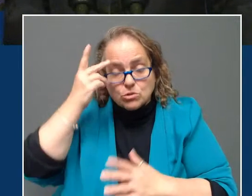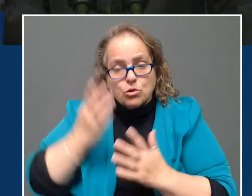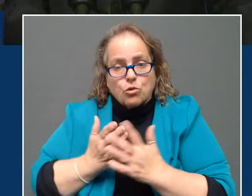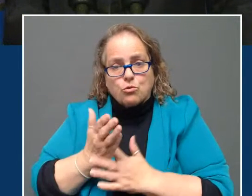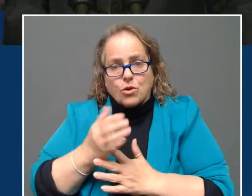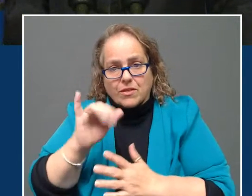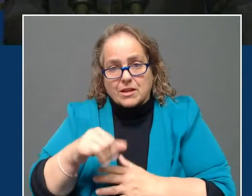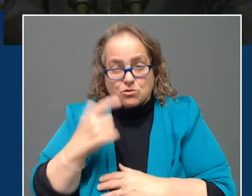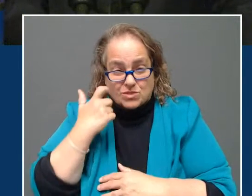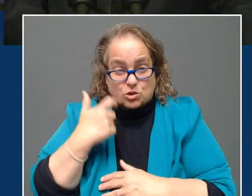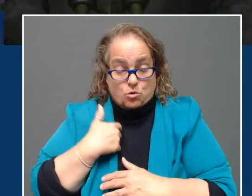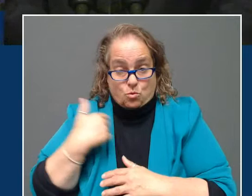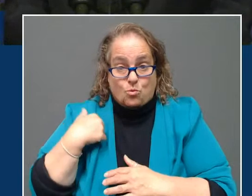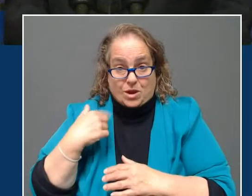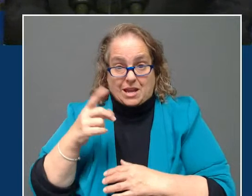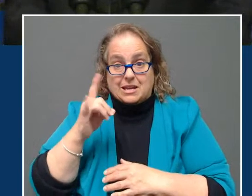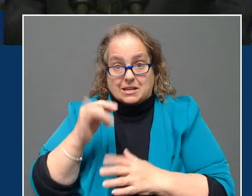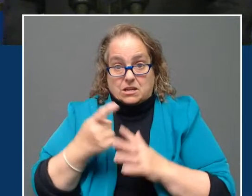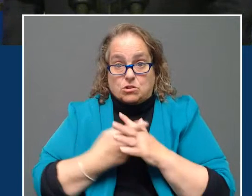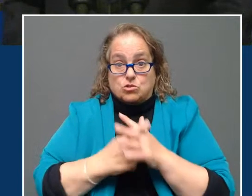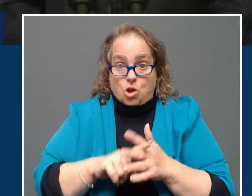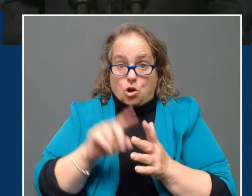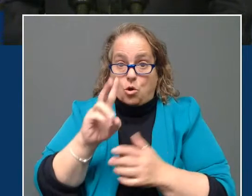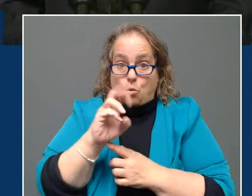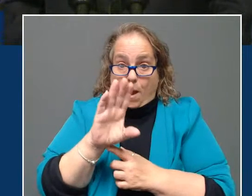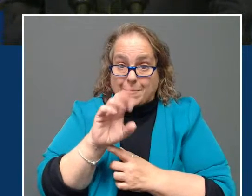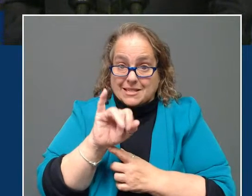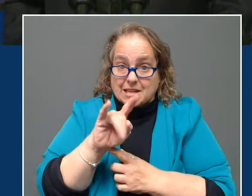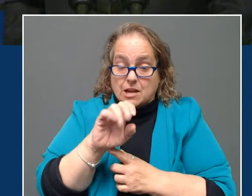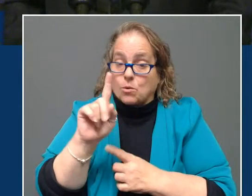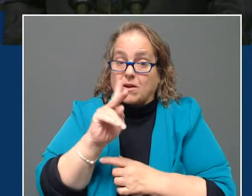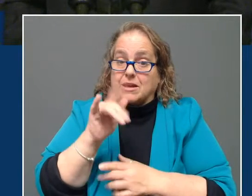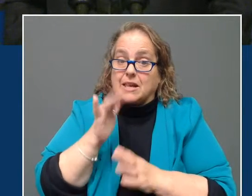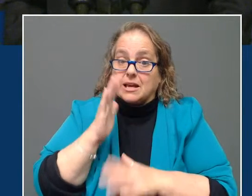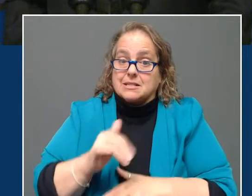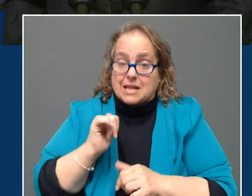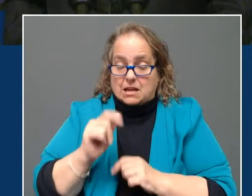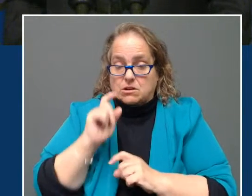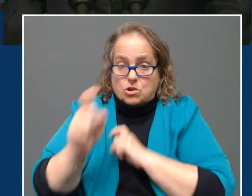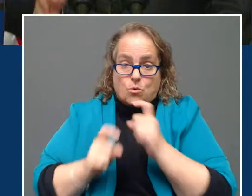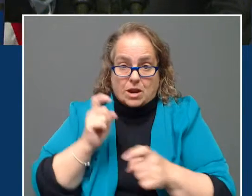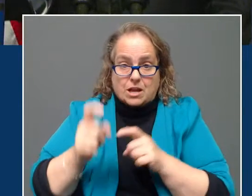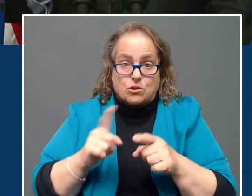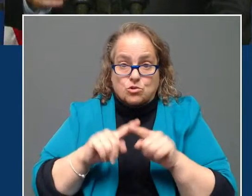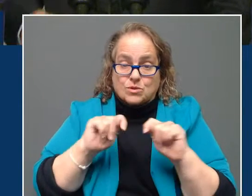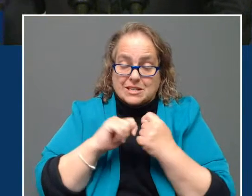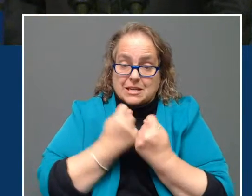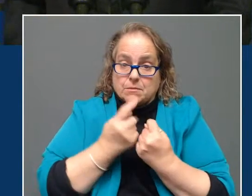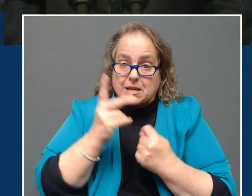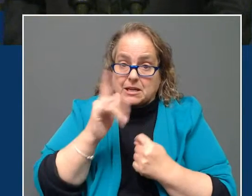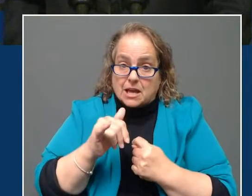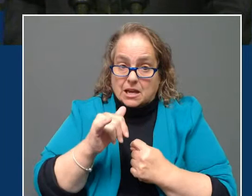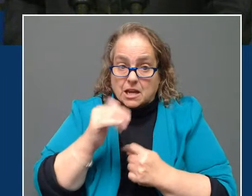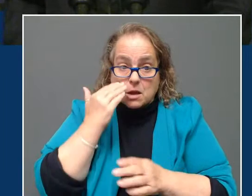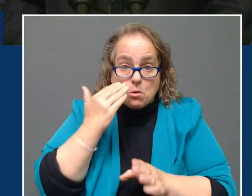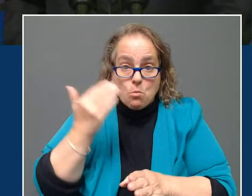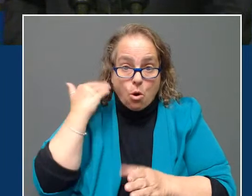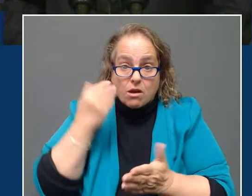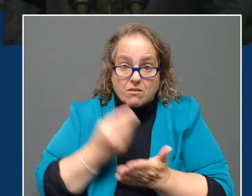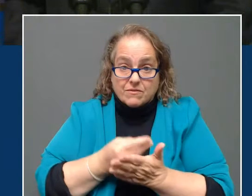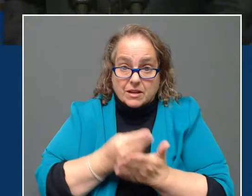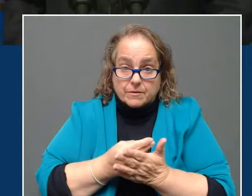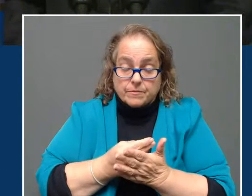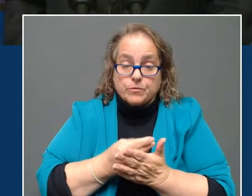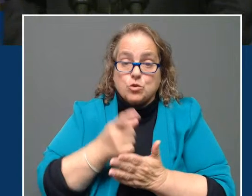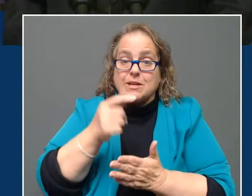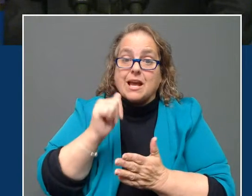launched a website where Kentuckians can make a donation to the Team Kentucky COVID Memorial Fund. Kentuckians can dedicate a donation to someone they've